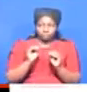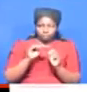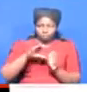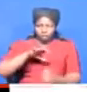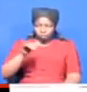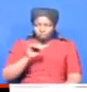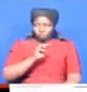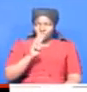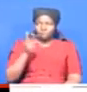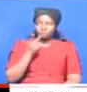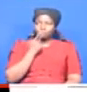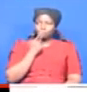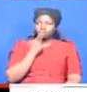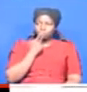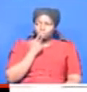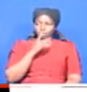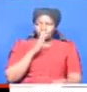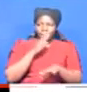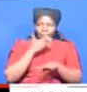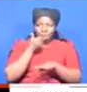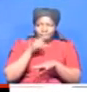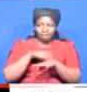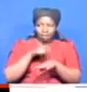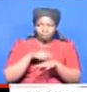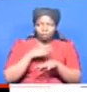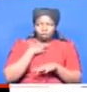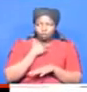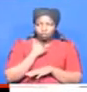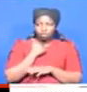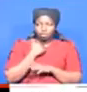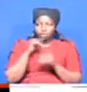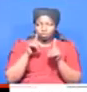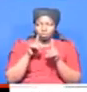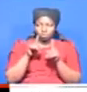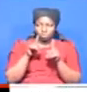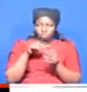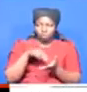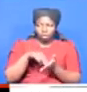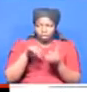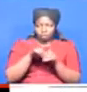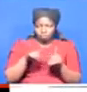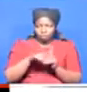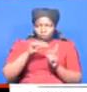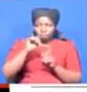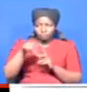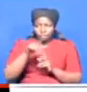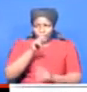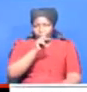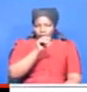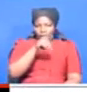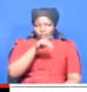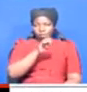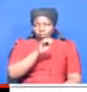resigned Katipora, akitaka kusimama kama mjumbe ya Kapenguria, na walipoenda nomination, hata si